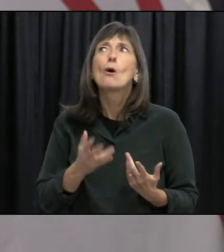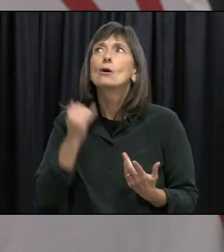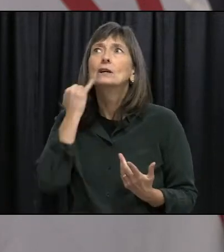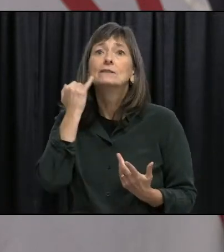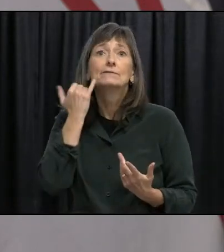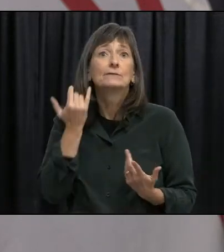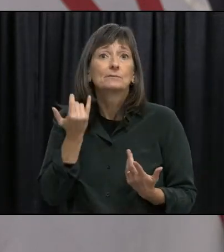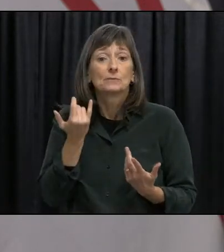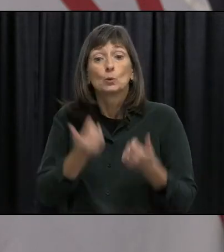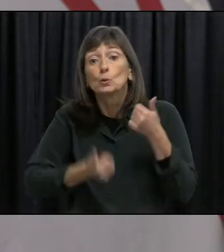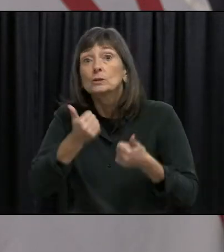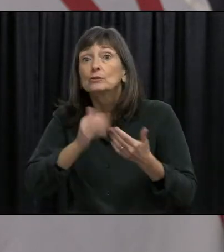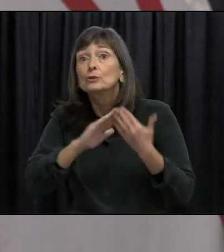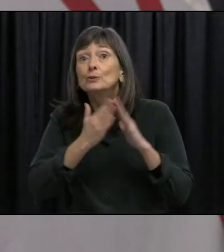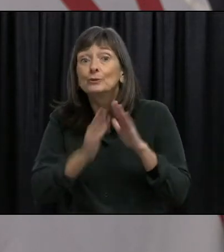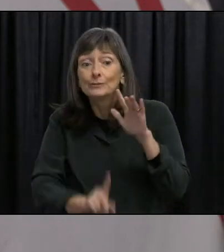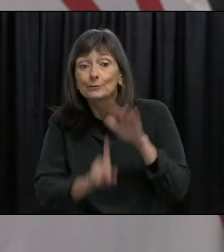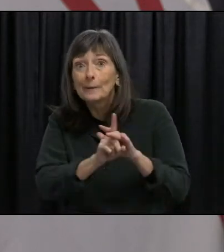community that it's in,